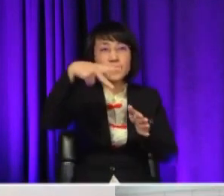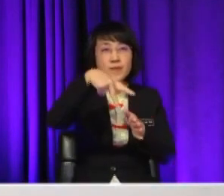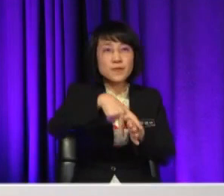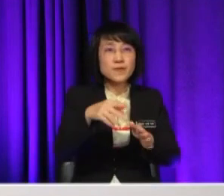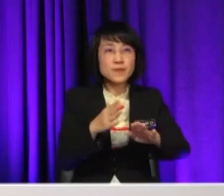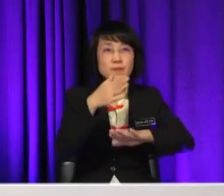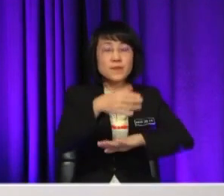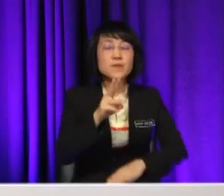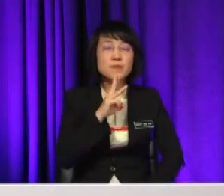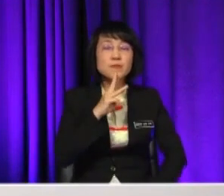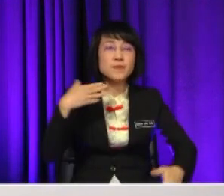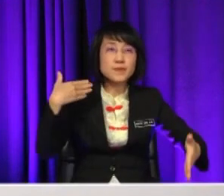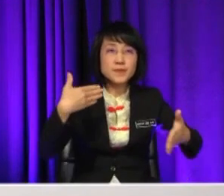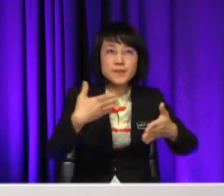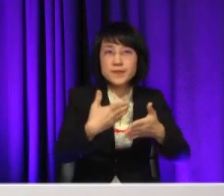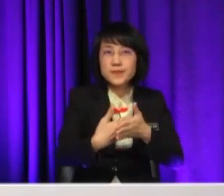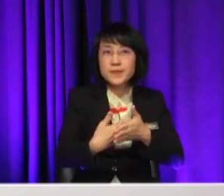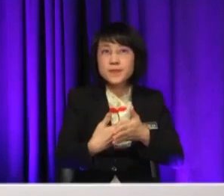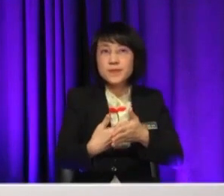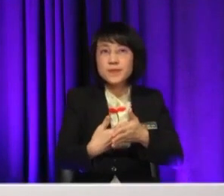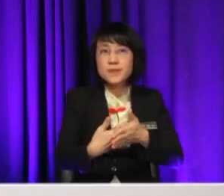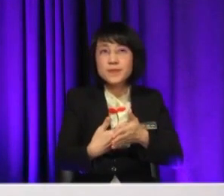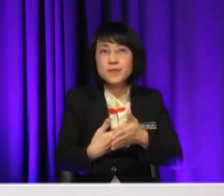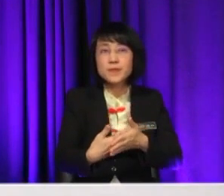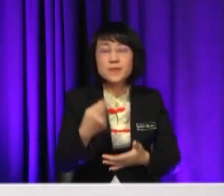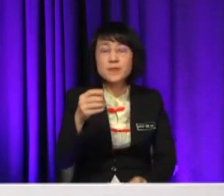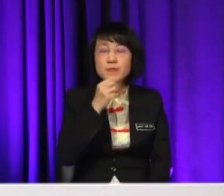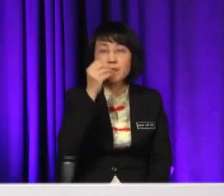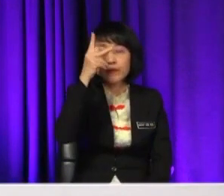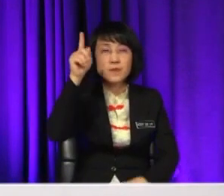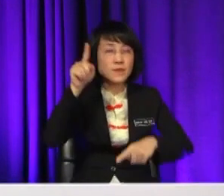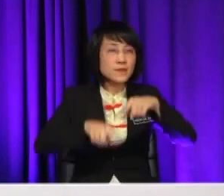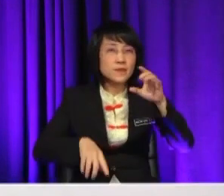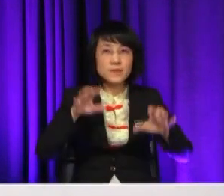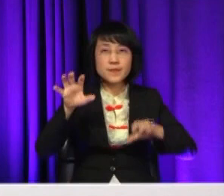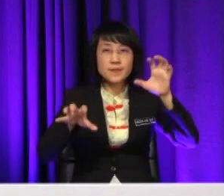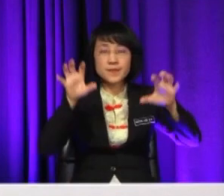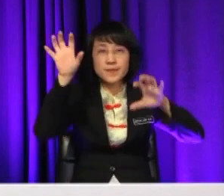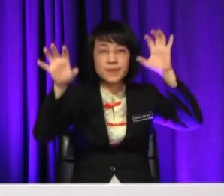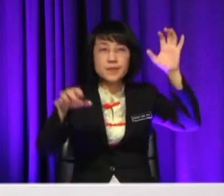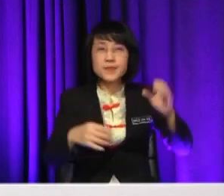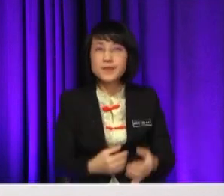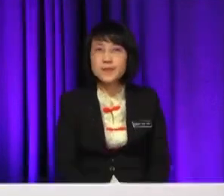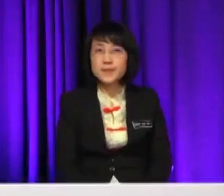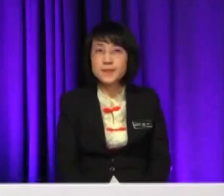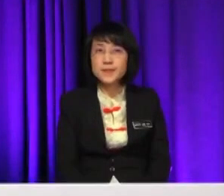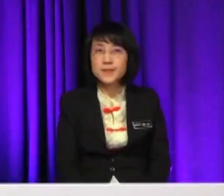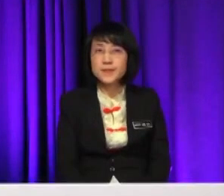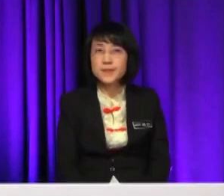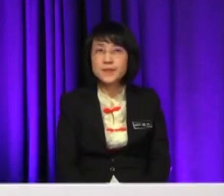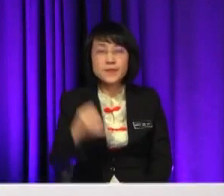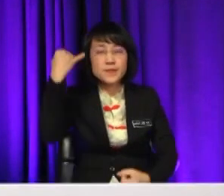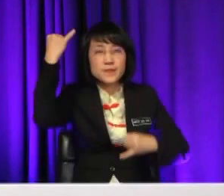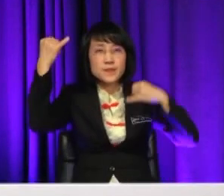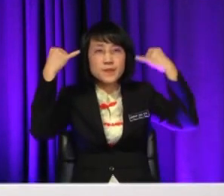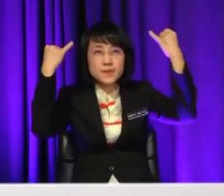up until which the goat cannot climb. That to me the image of